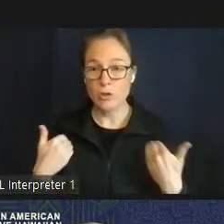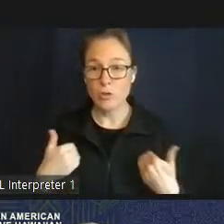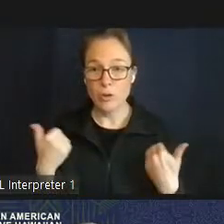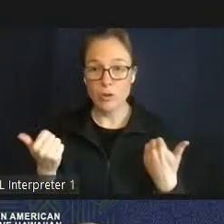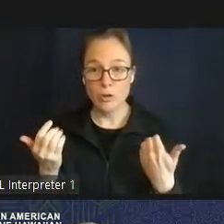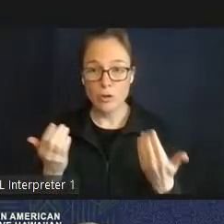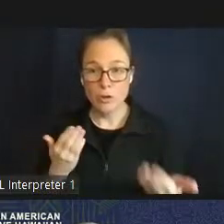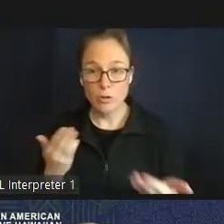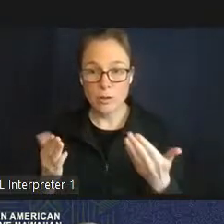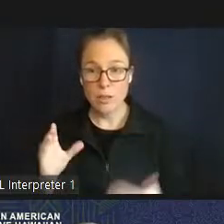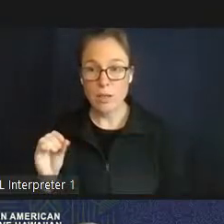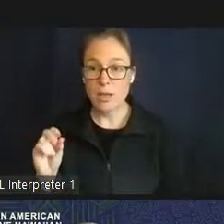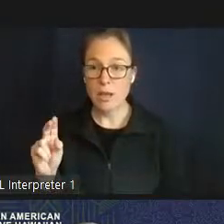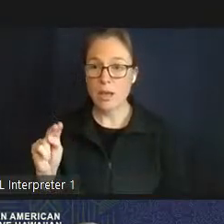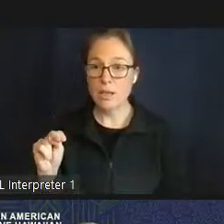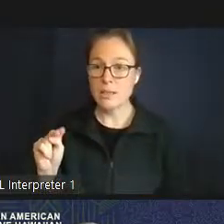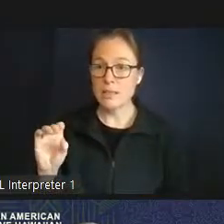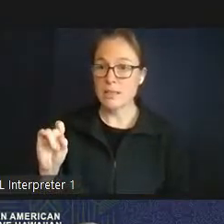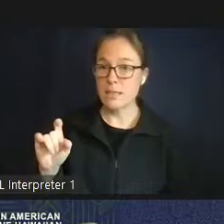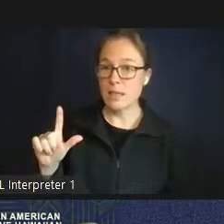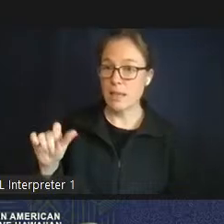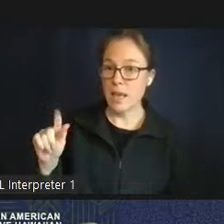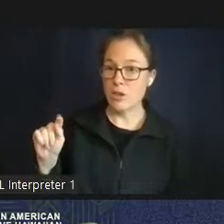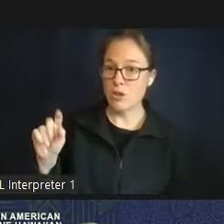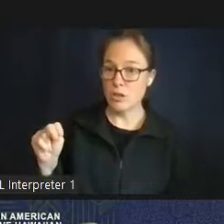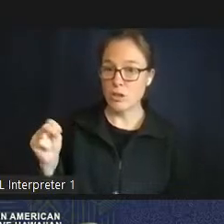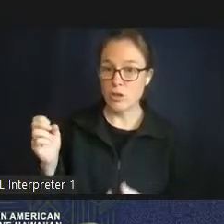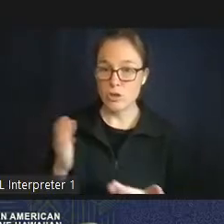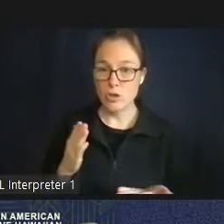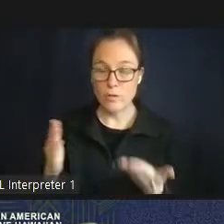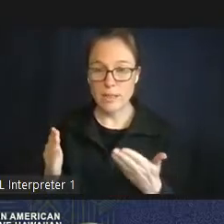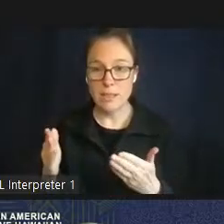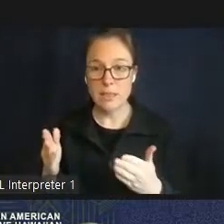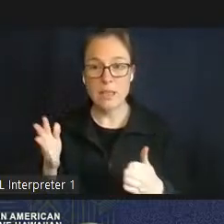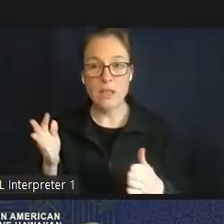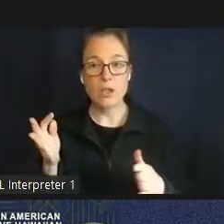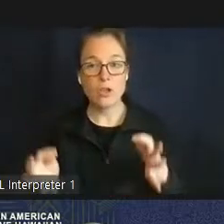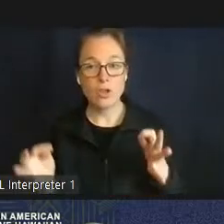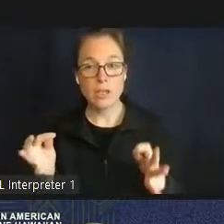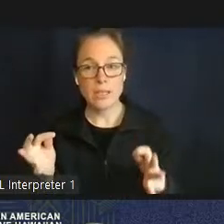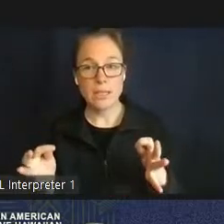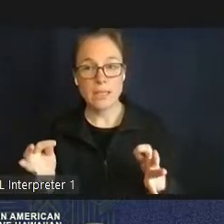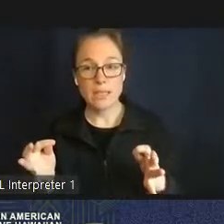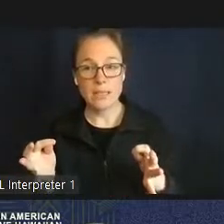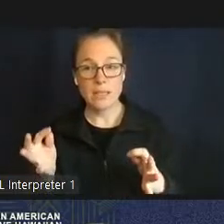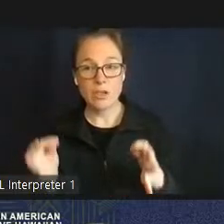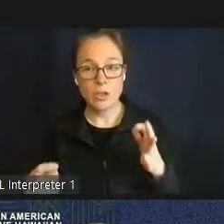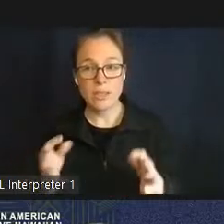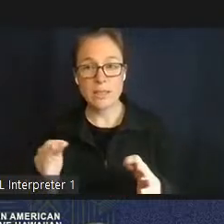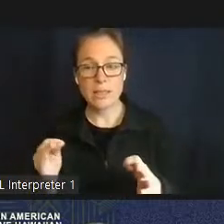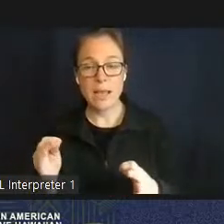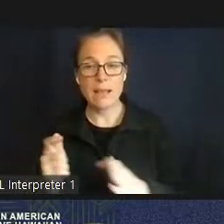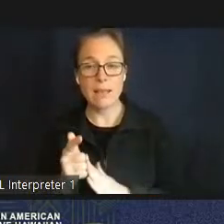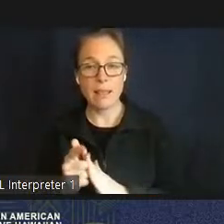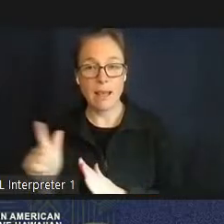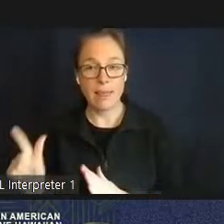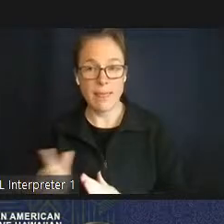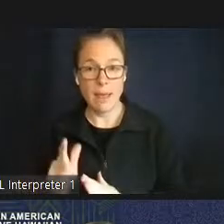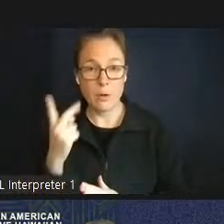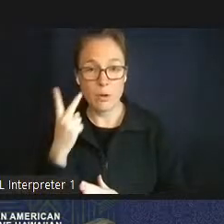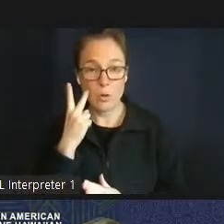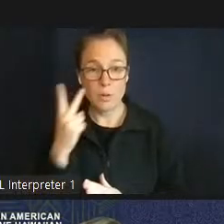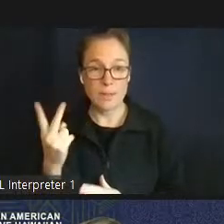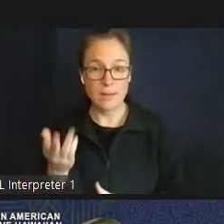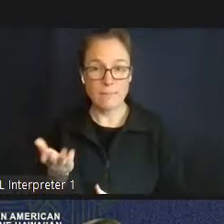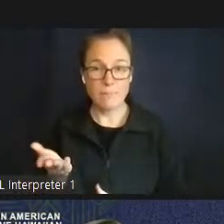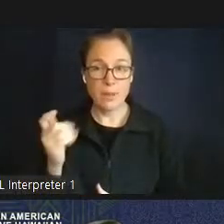Conciliation Services, Justice Court, and the Law Library. On this slide, the top left chart shows the funding